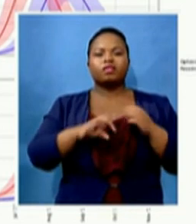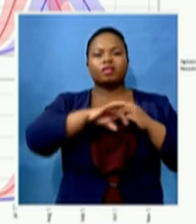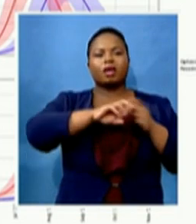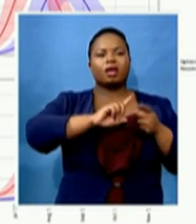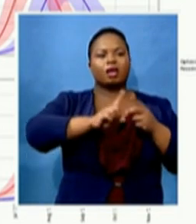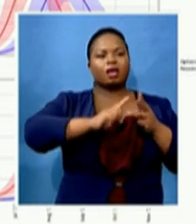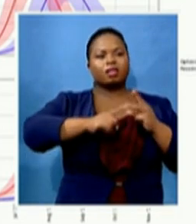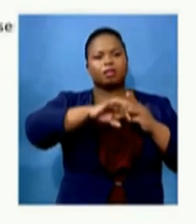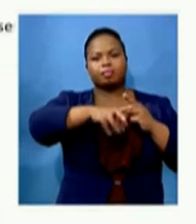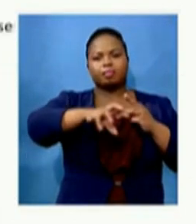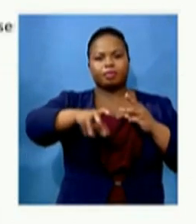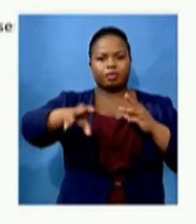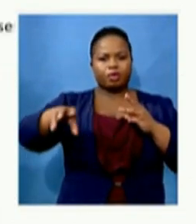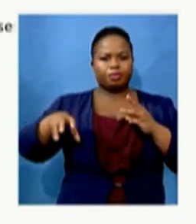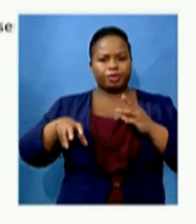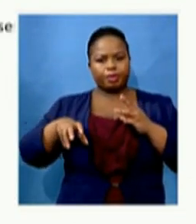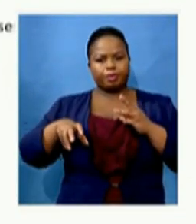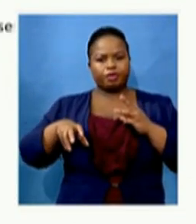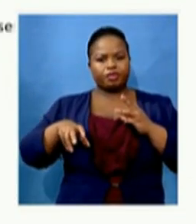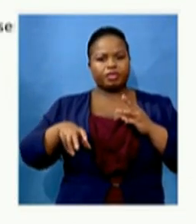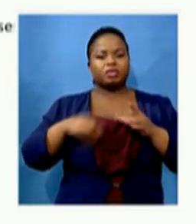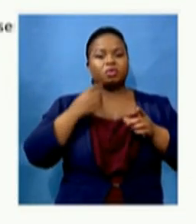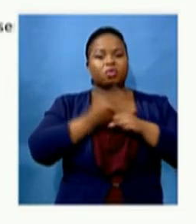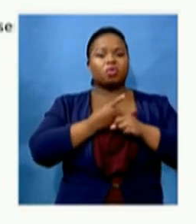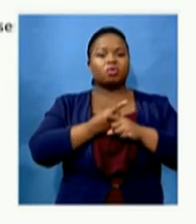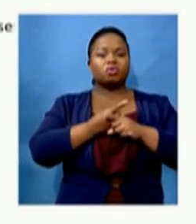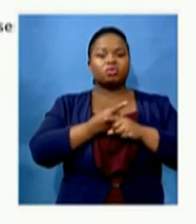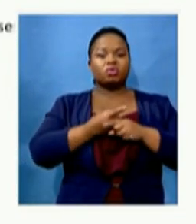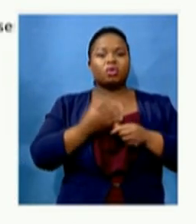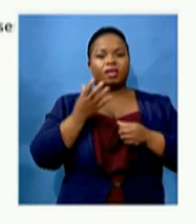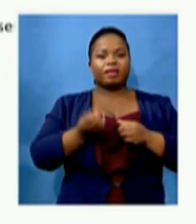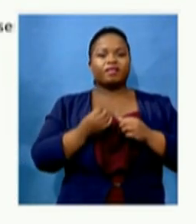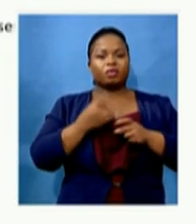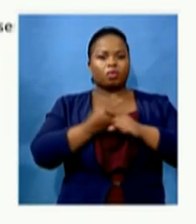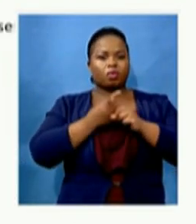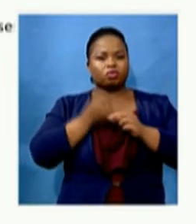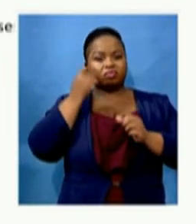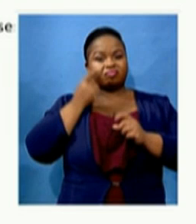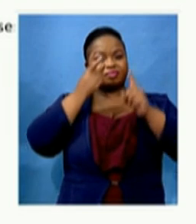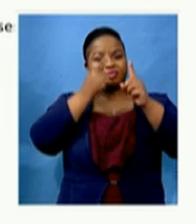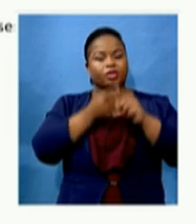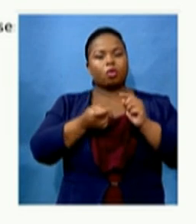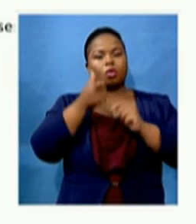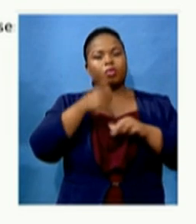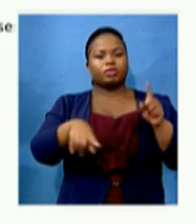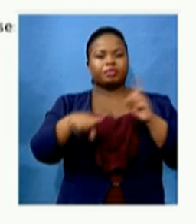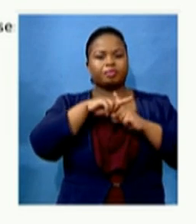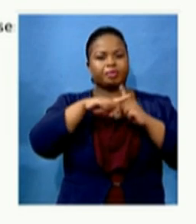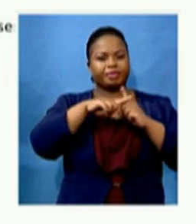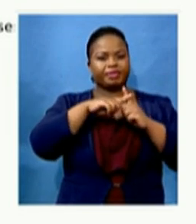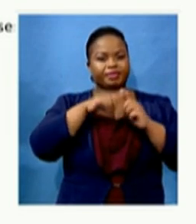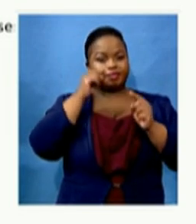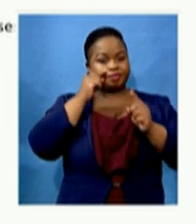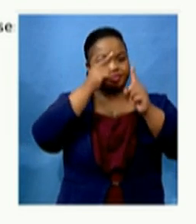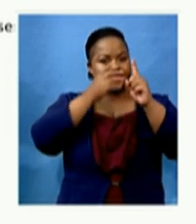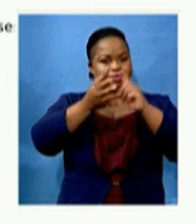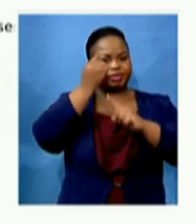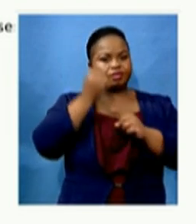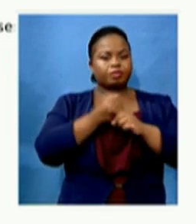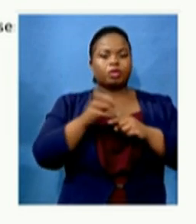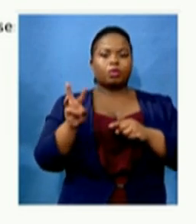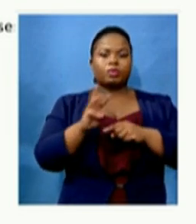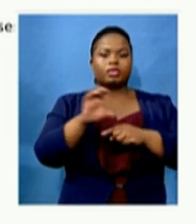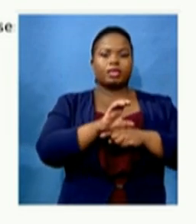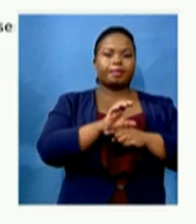provinces are on a trajectory that's similar to the optimistic trajectory, but the Western Cape is on what looks